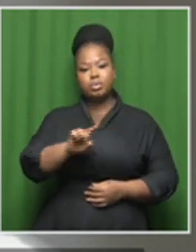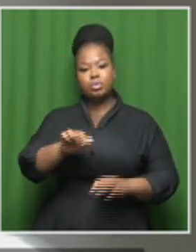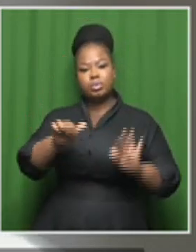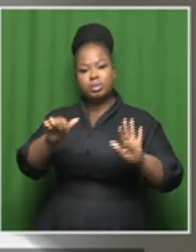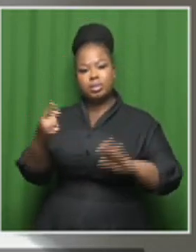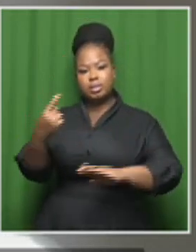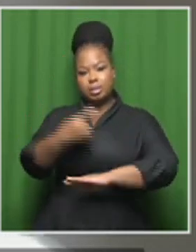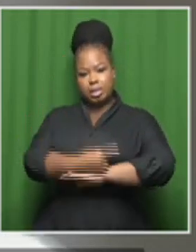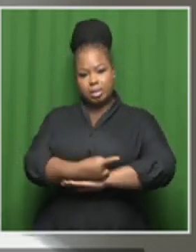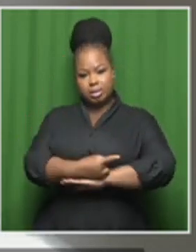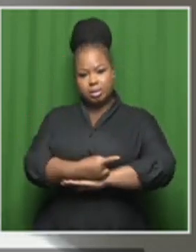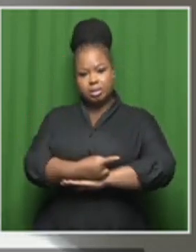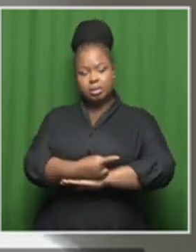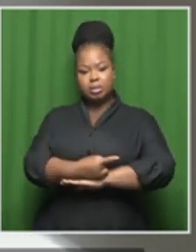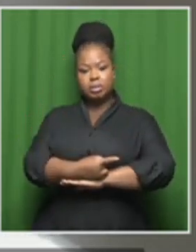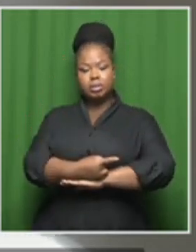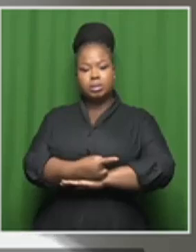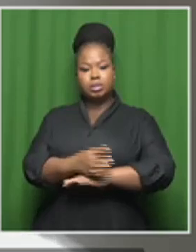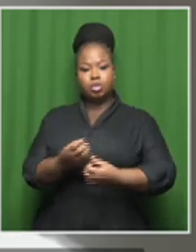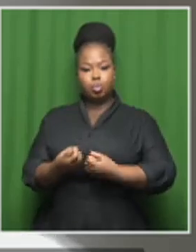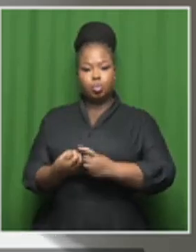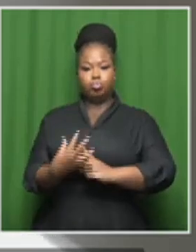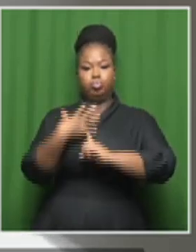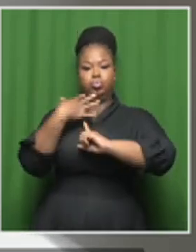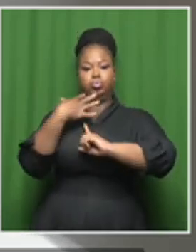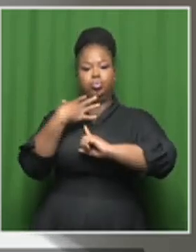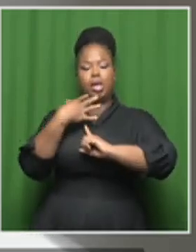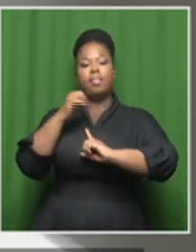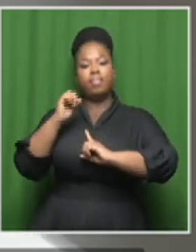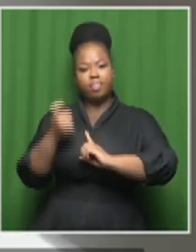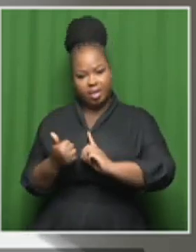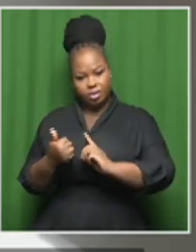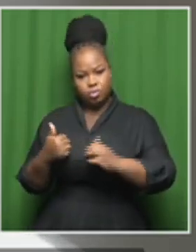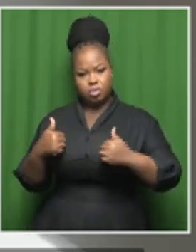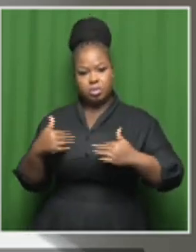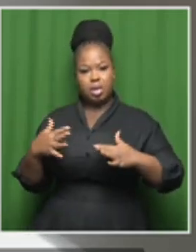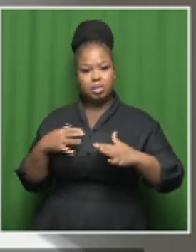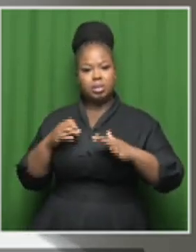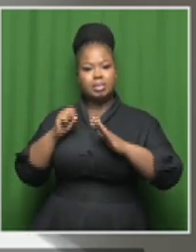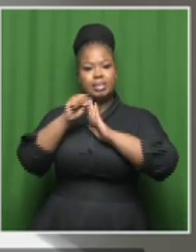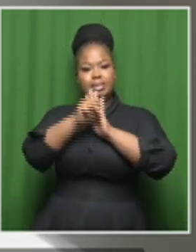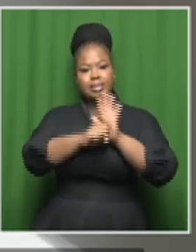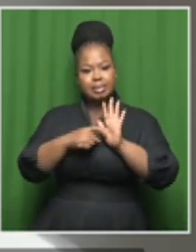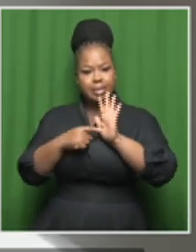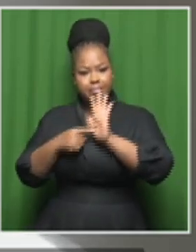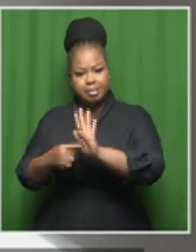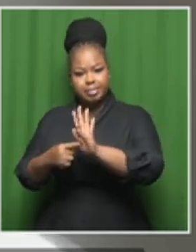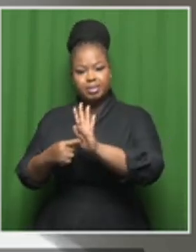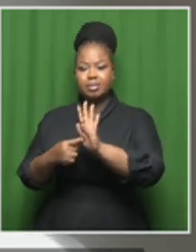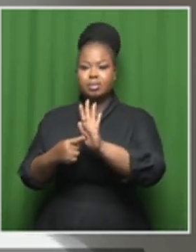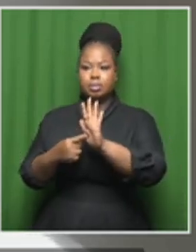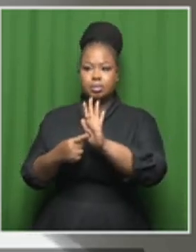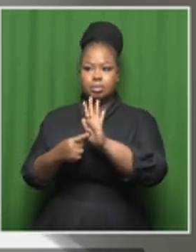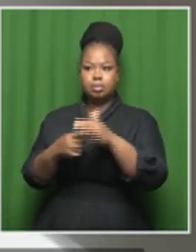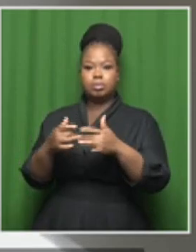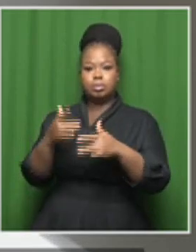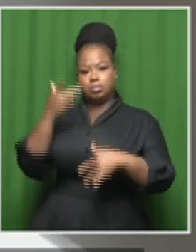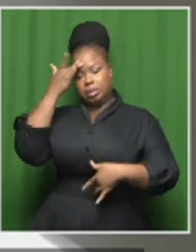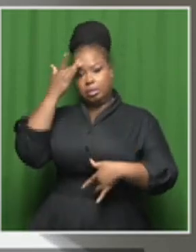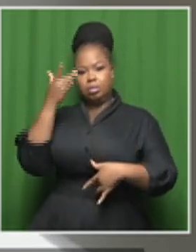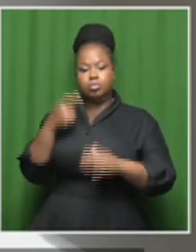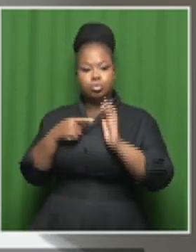that time you were exposed to develop the symptoms. So by the time the children are showing symptoms, they've already